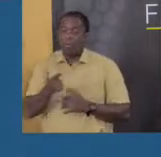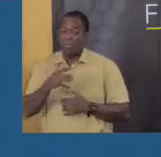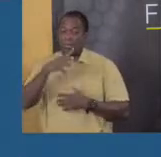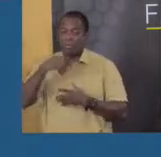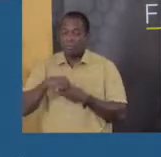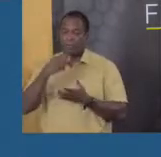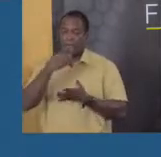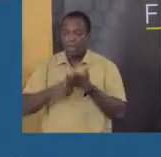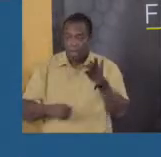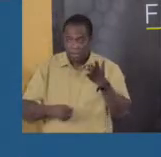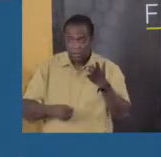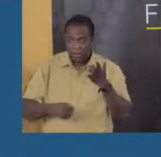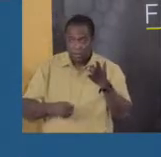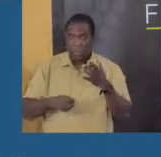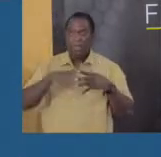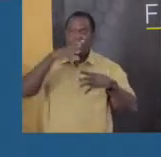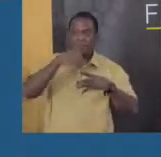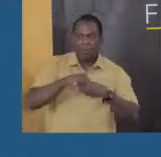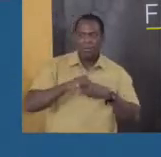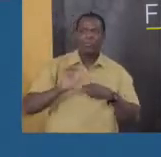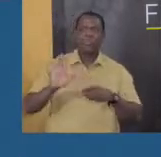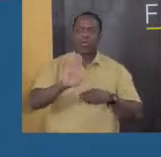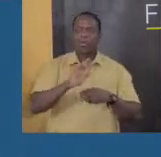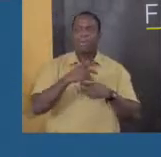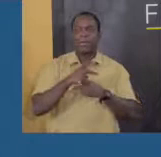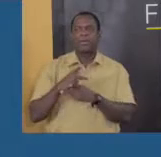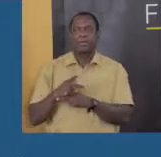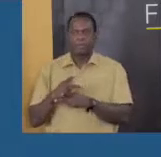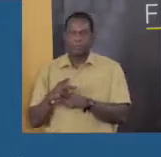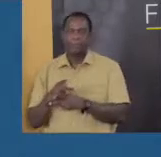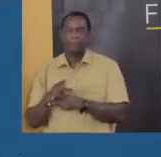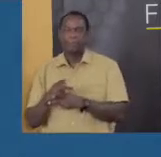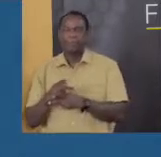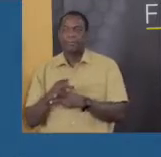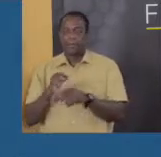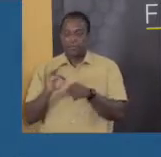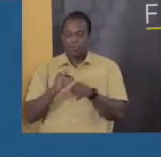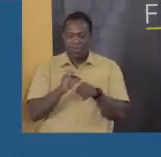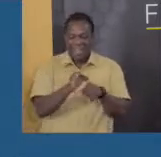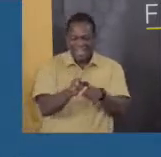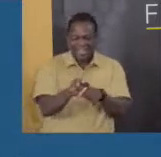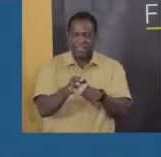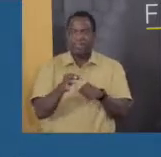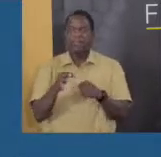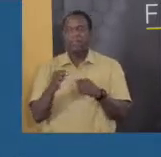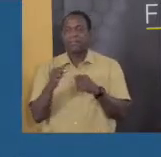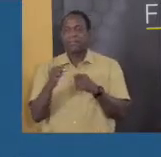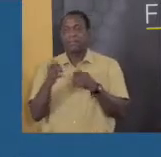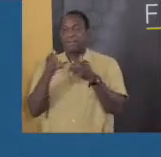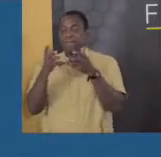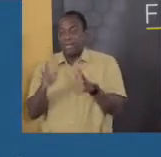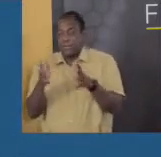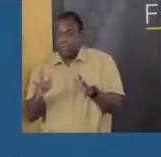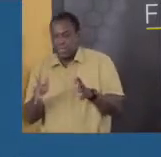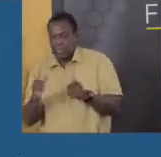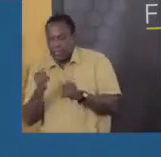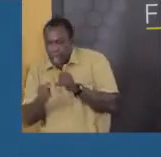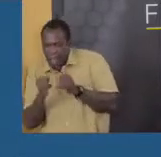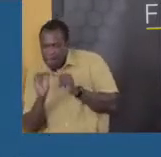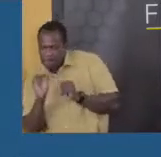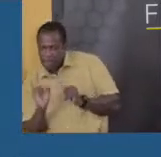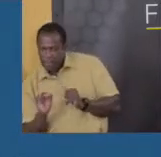production. Spreading and cutting at the production facility. Assembly, finishing,